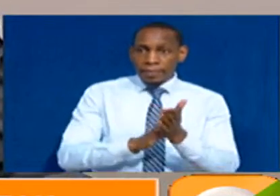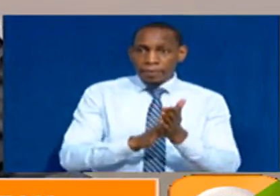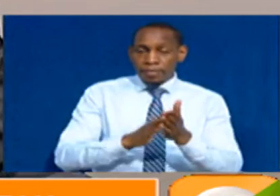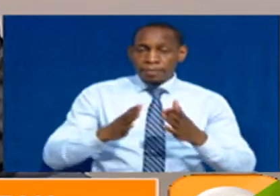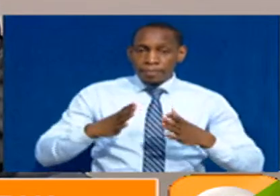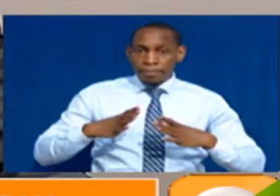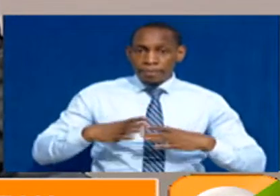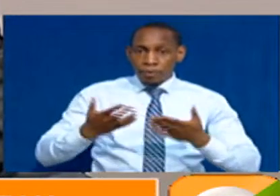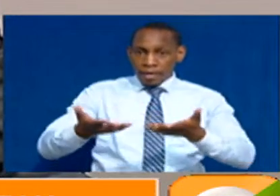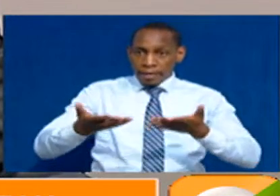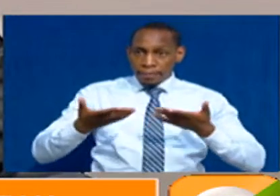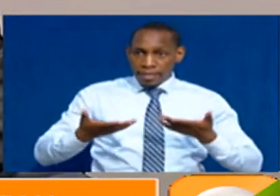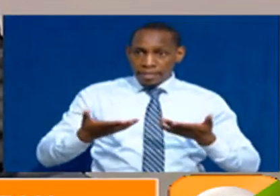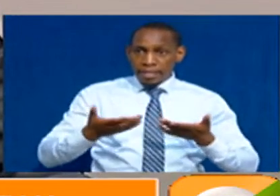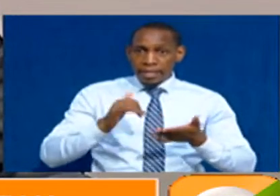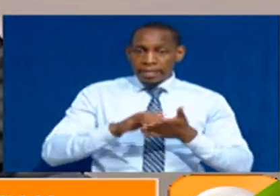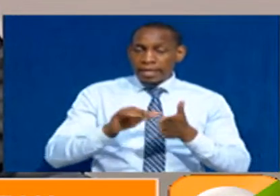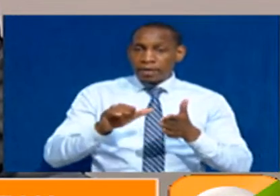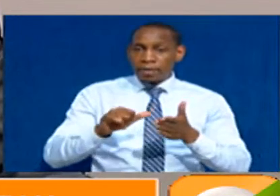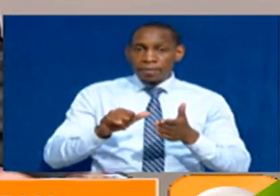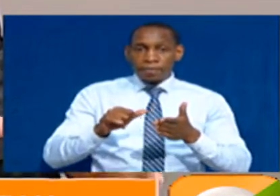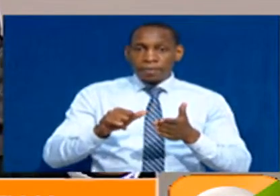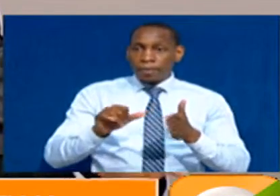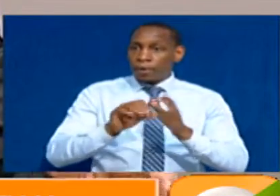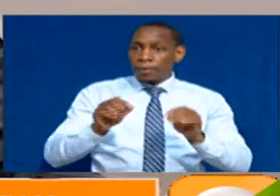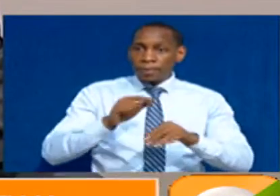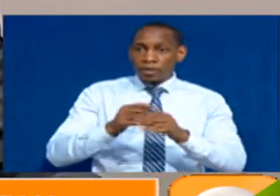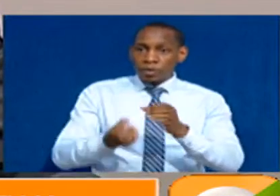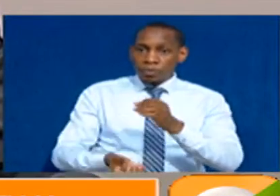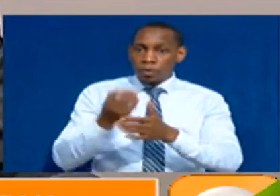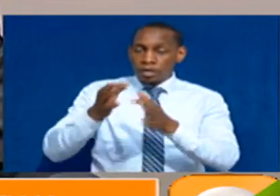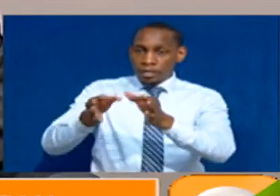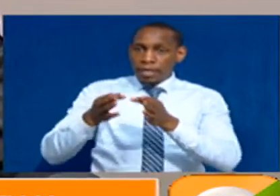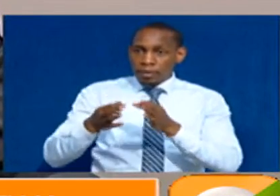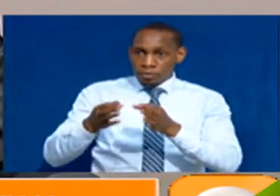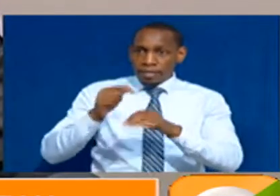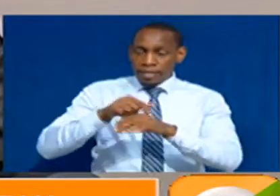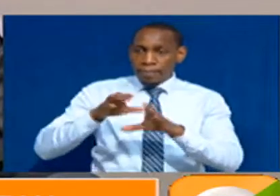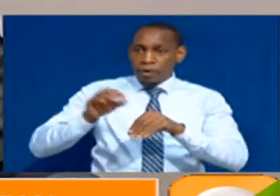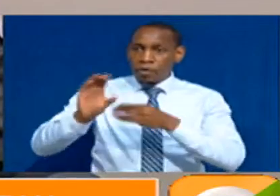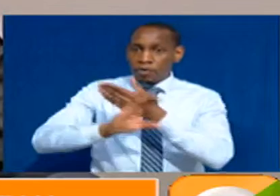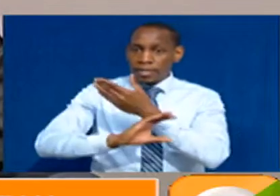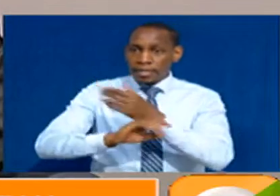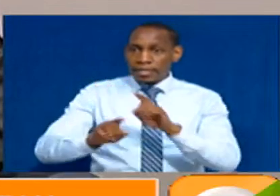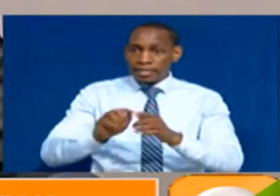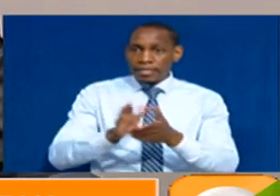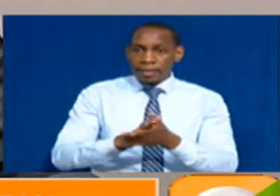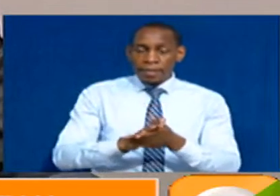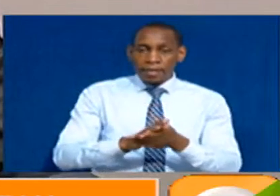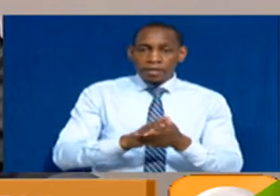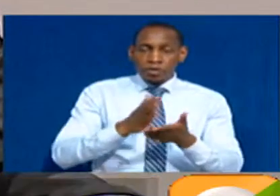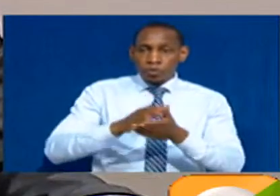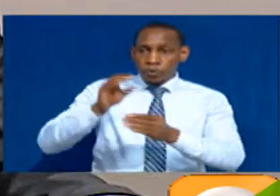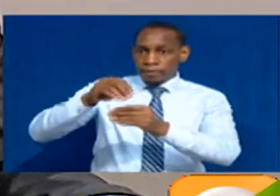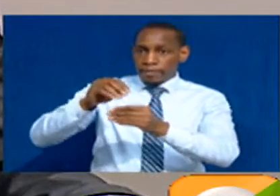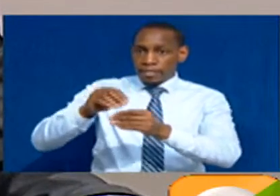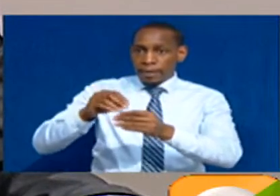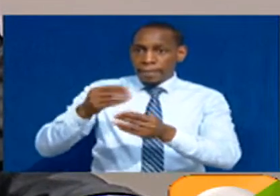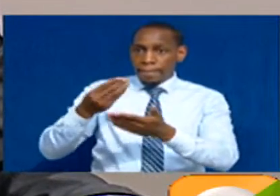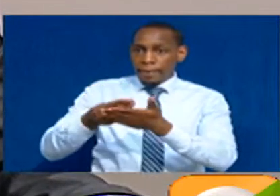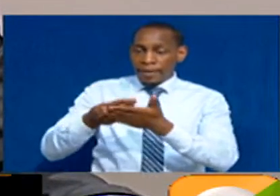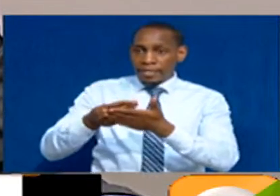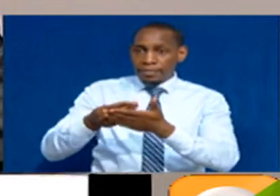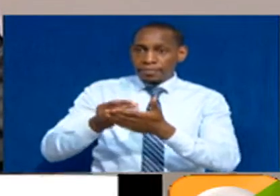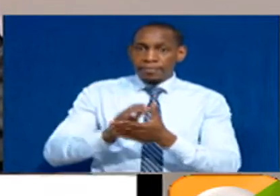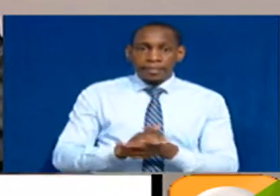that people have, that it is okay for you to open an account out there, that it is okay for you to move your money out there. If